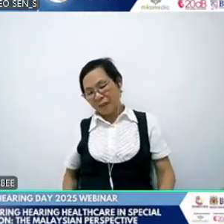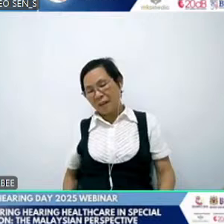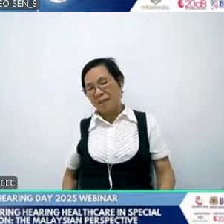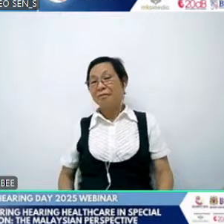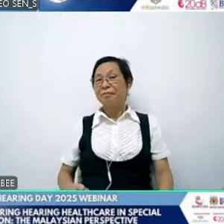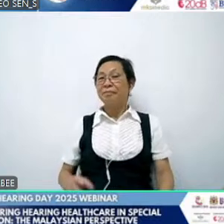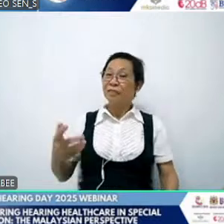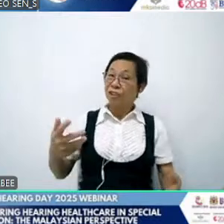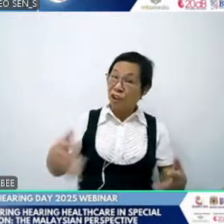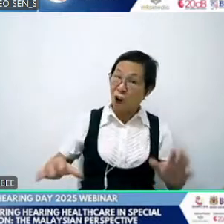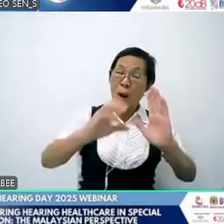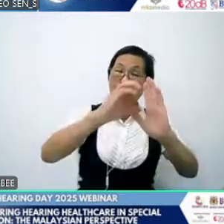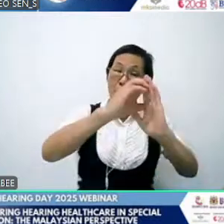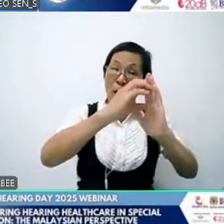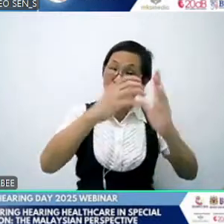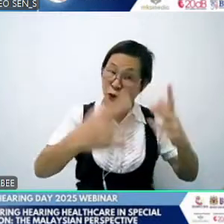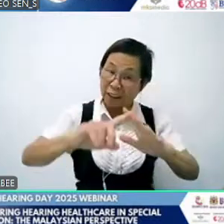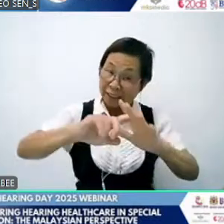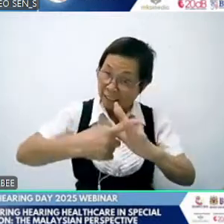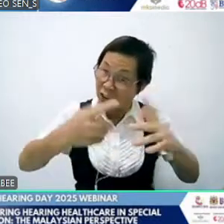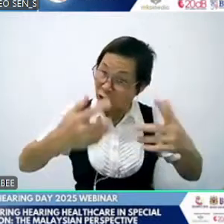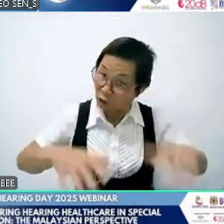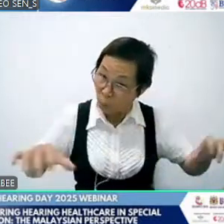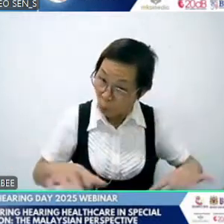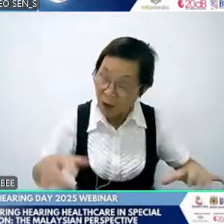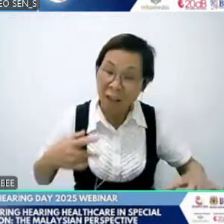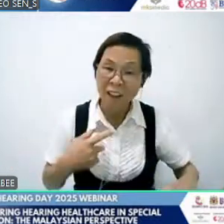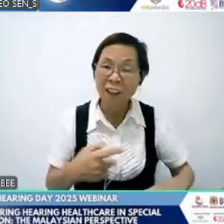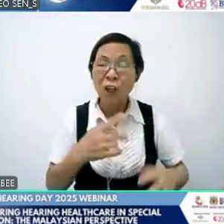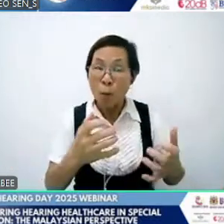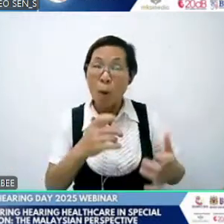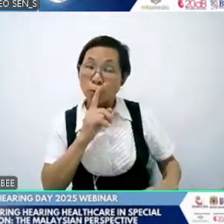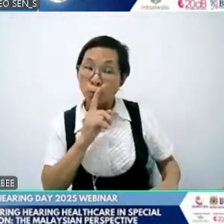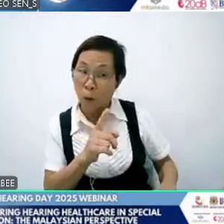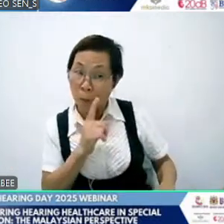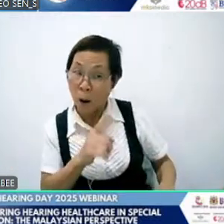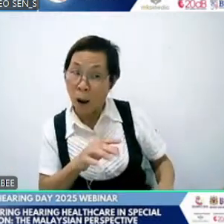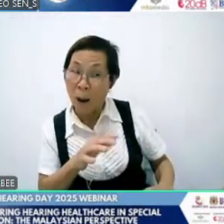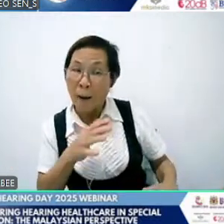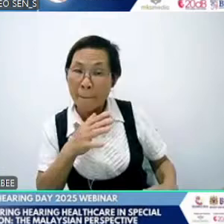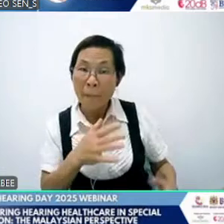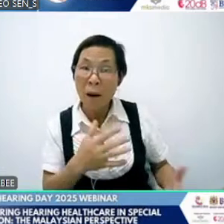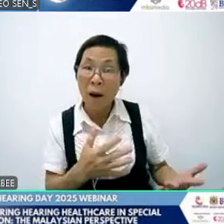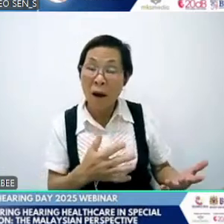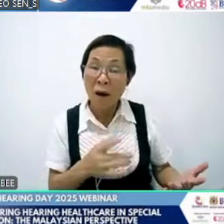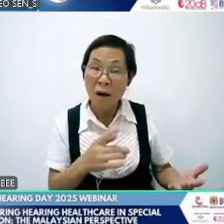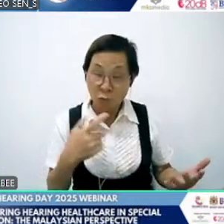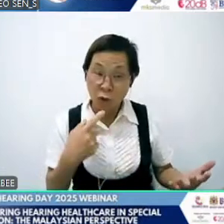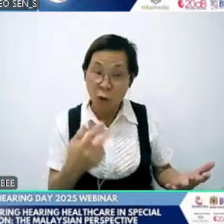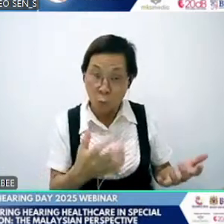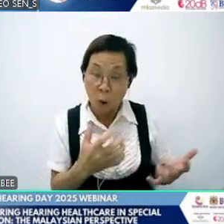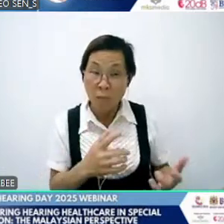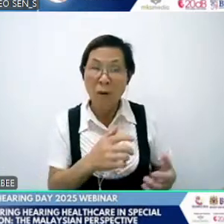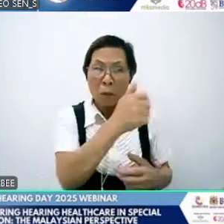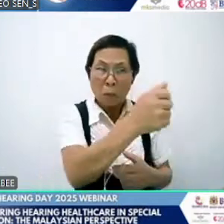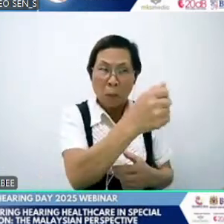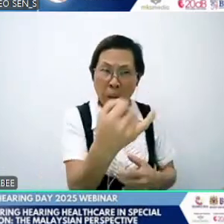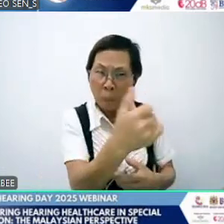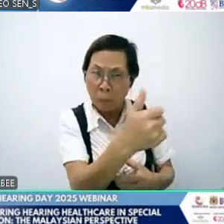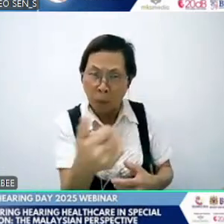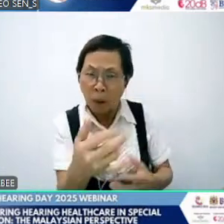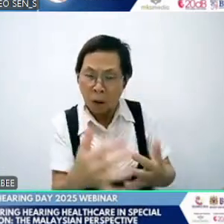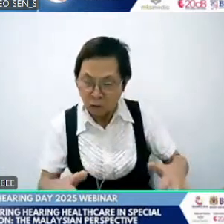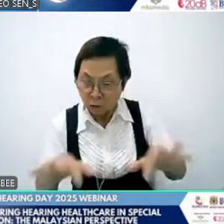Once the module was developed, what we wanted to ensure is whether it was truly effective and useful